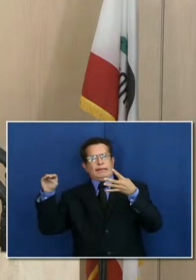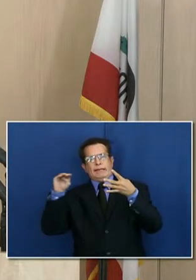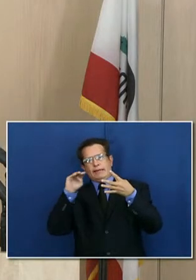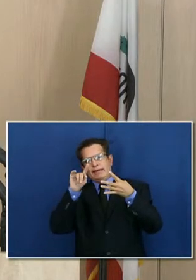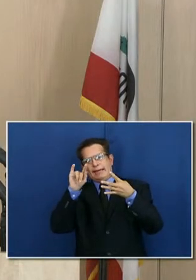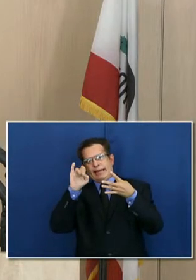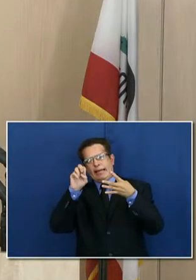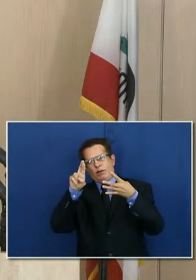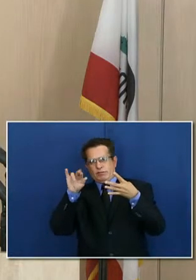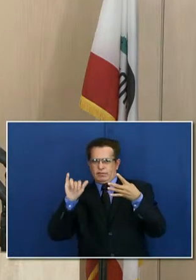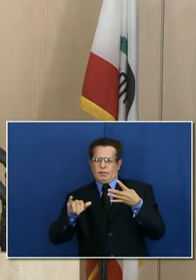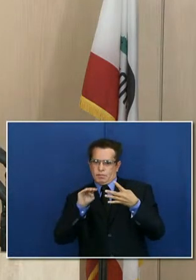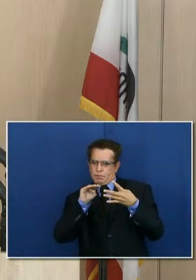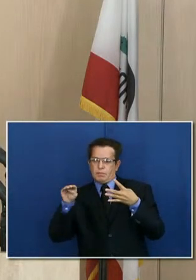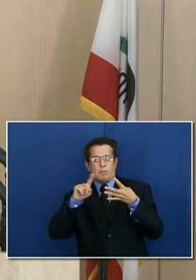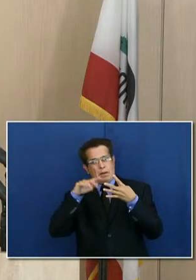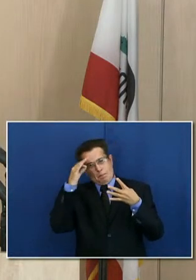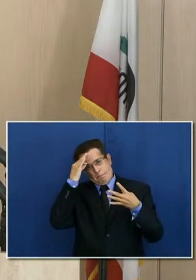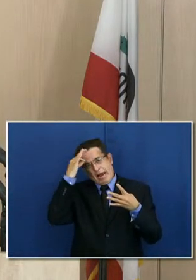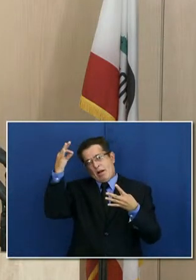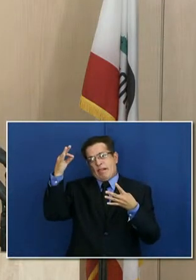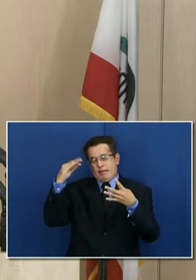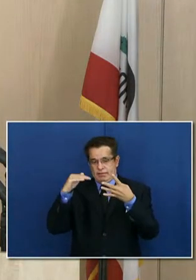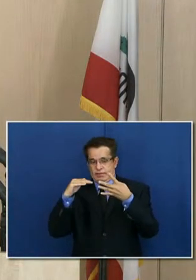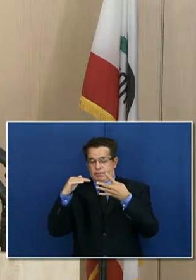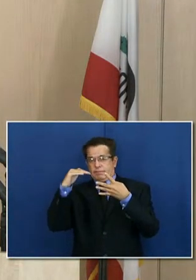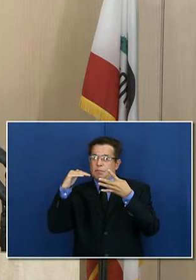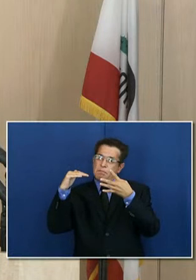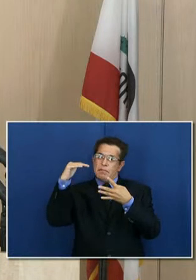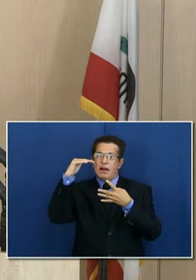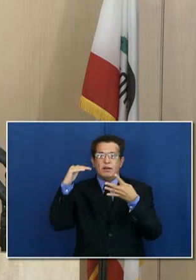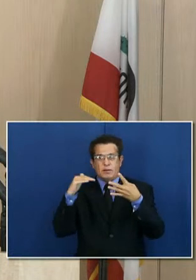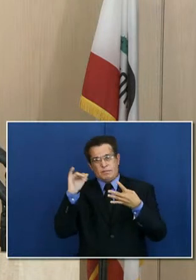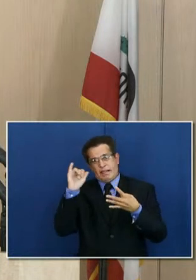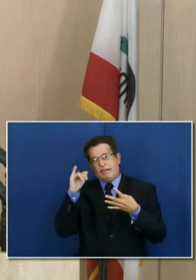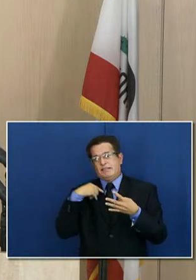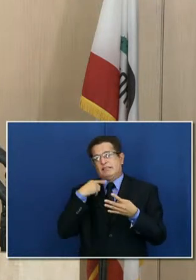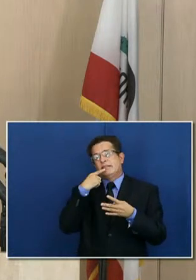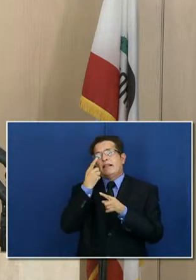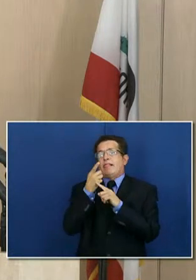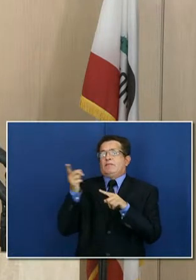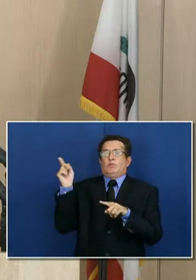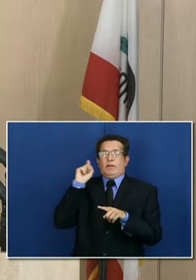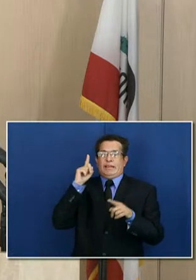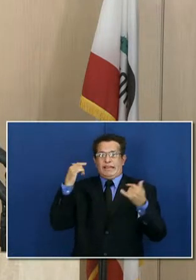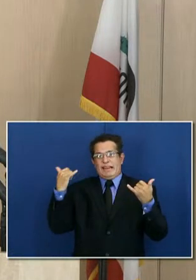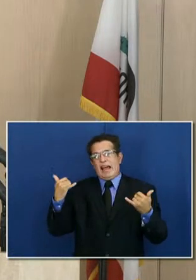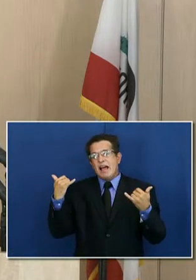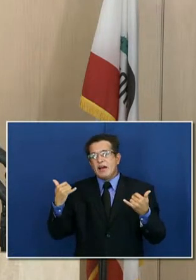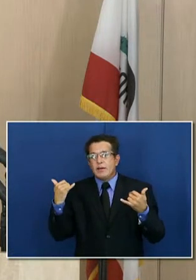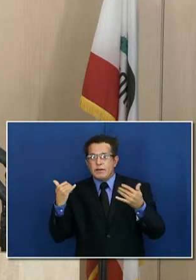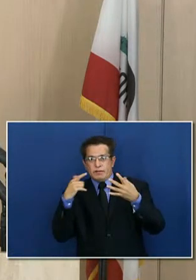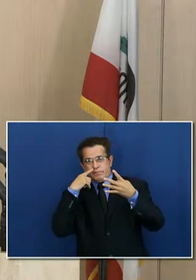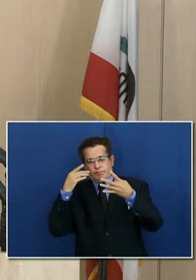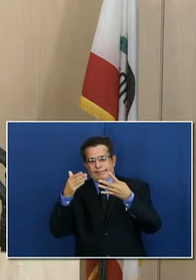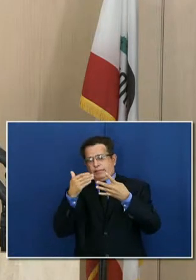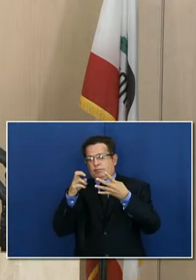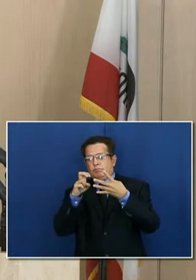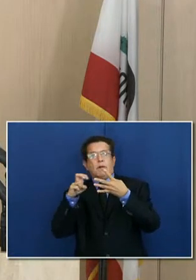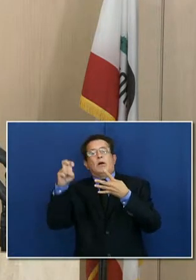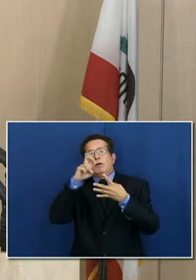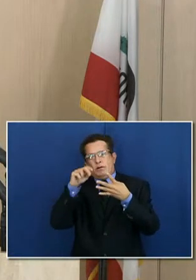barely. As we mentioned last week, we're in a very fragile hold in regards to that red